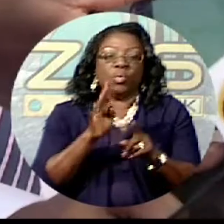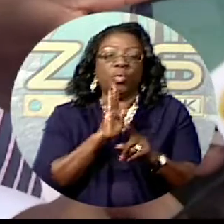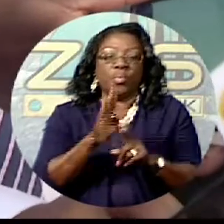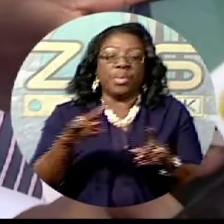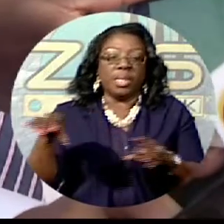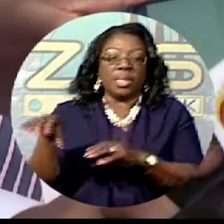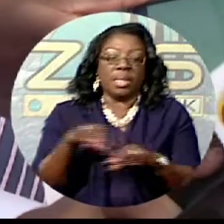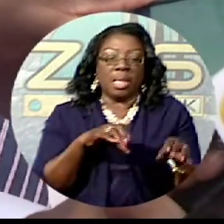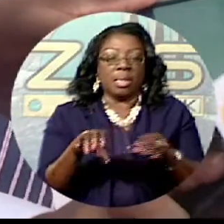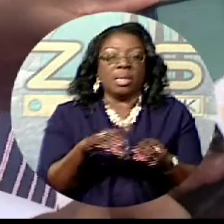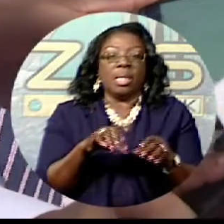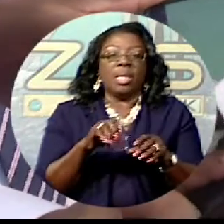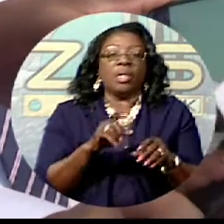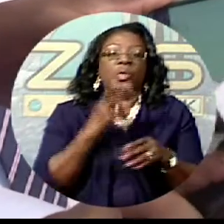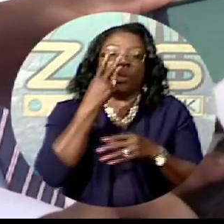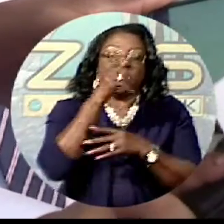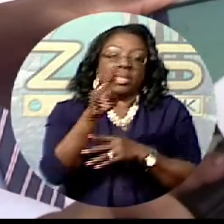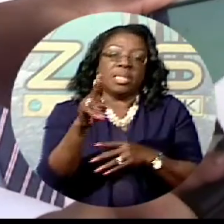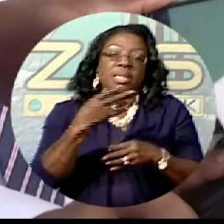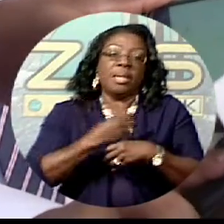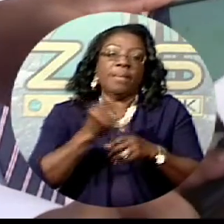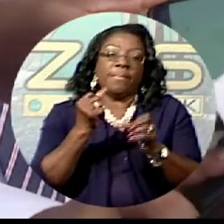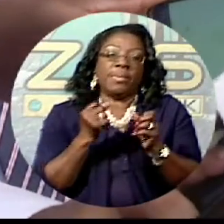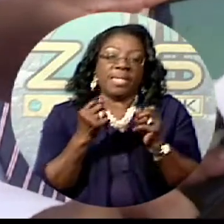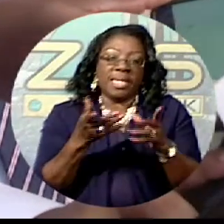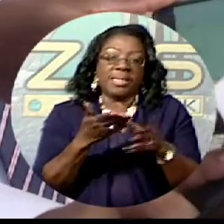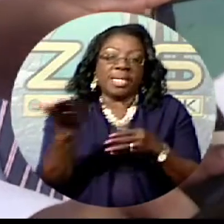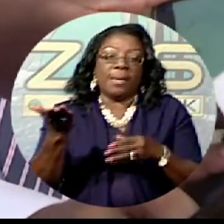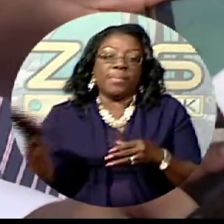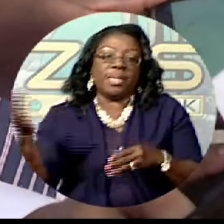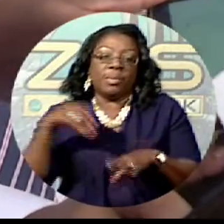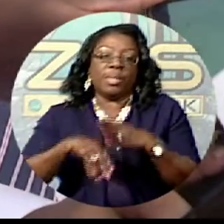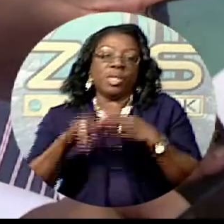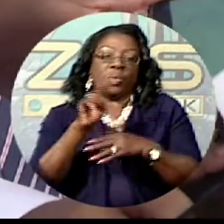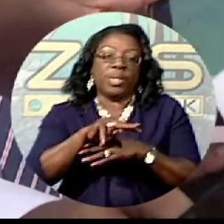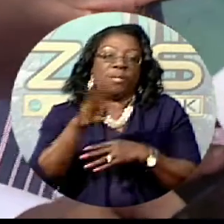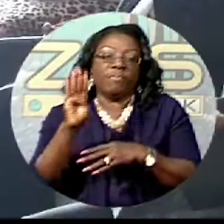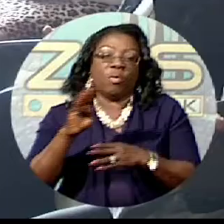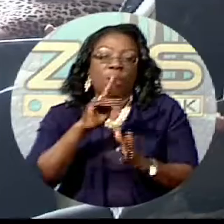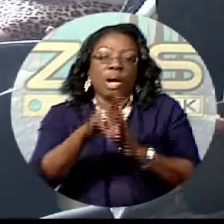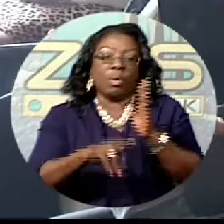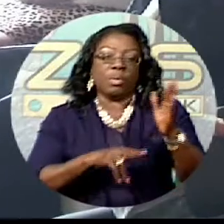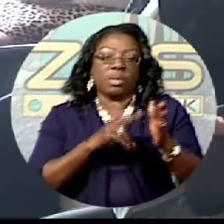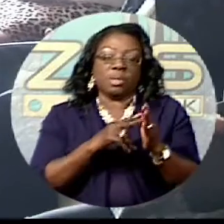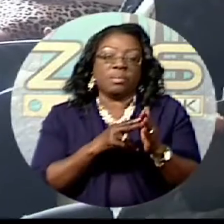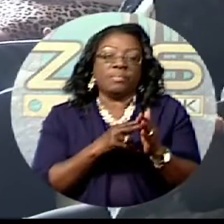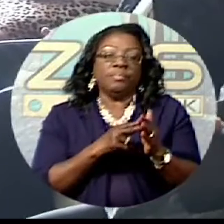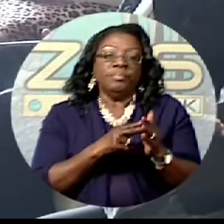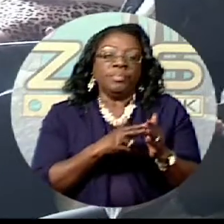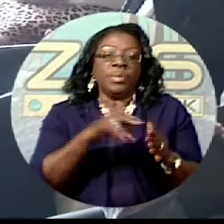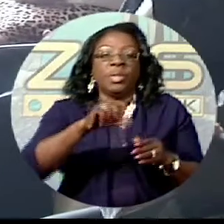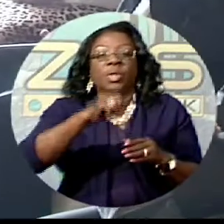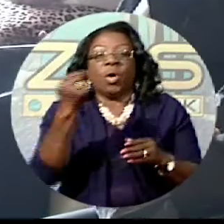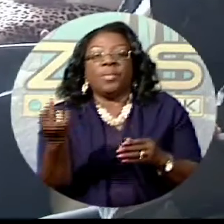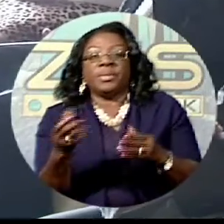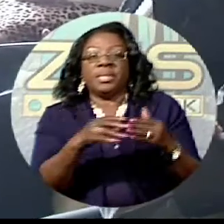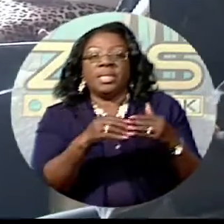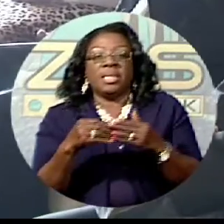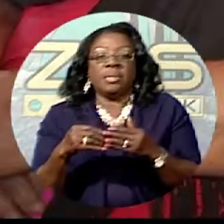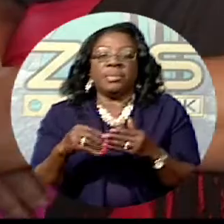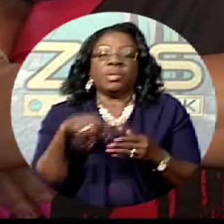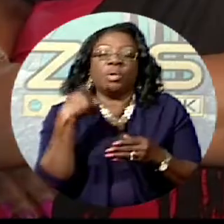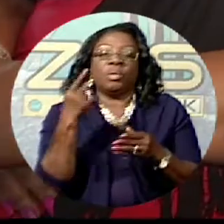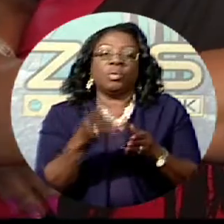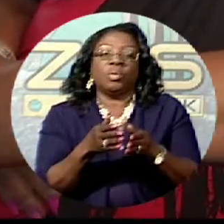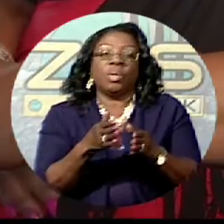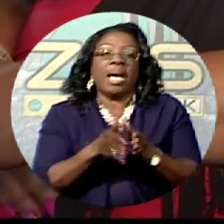wait to draw it out. You will see immediate things happening within 24 hours. The opposition leader was also called on to respond